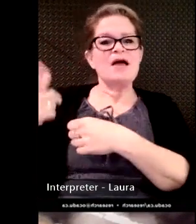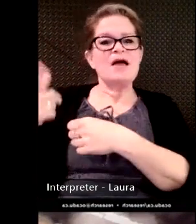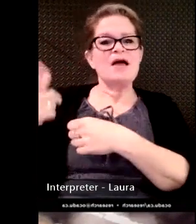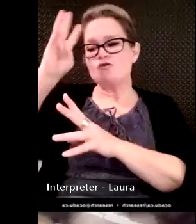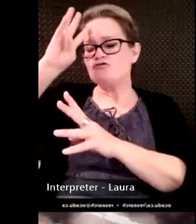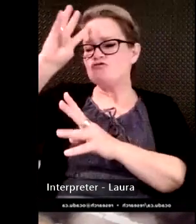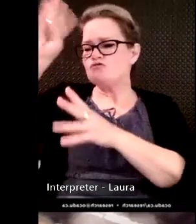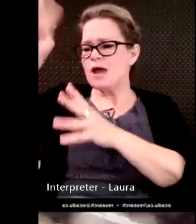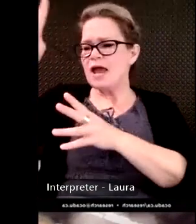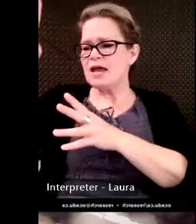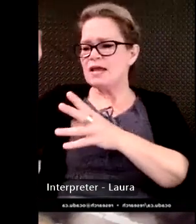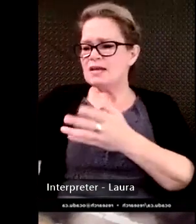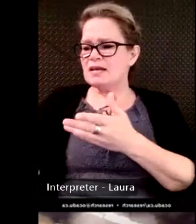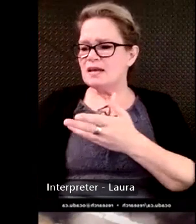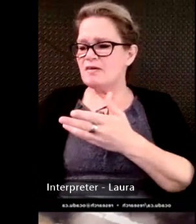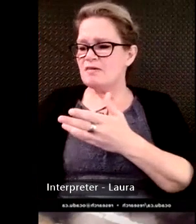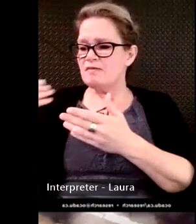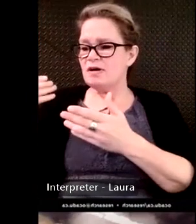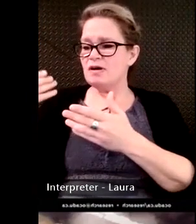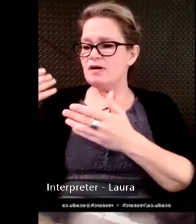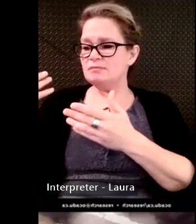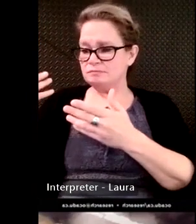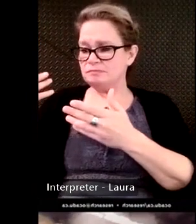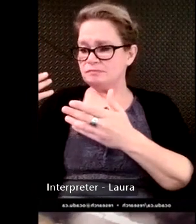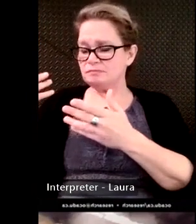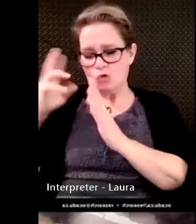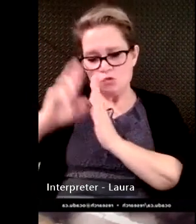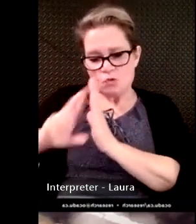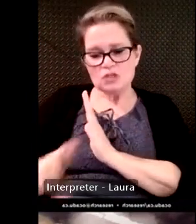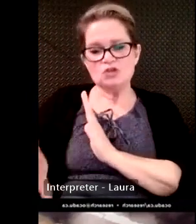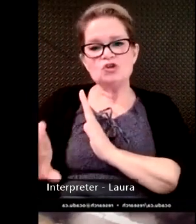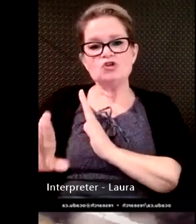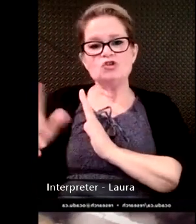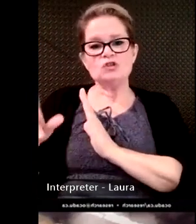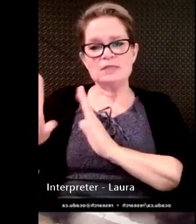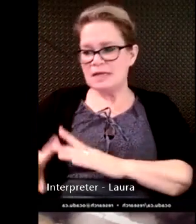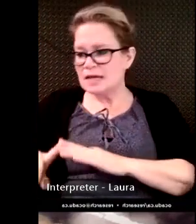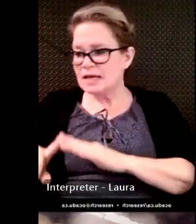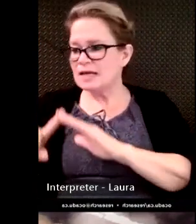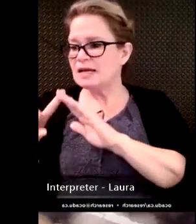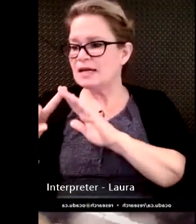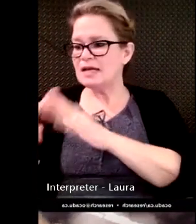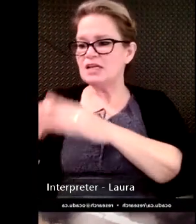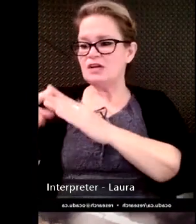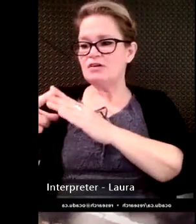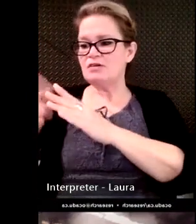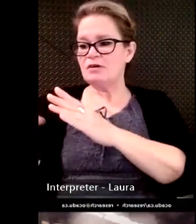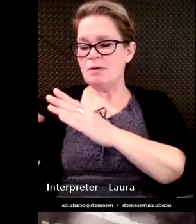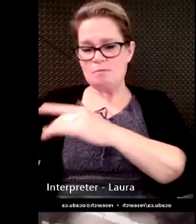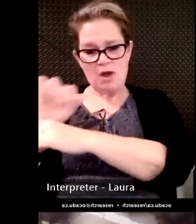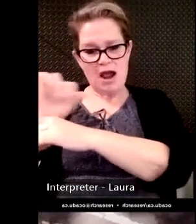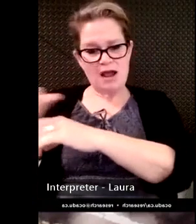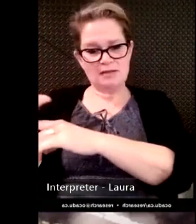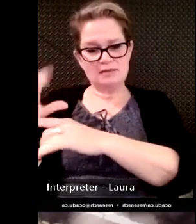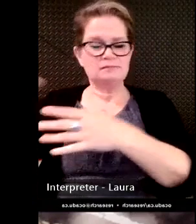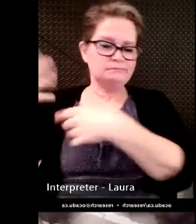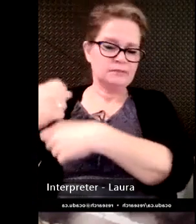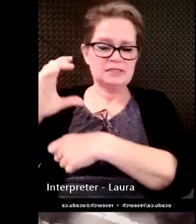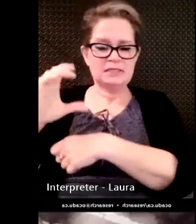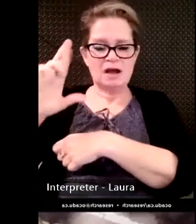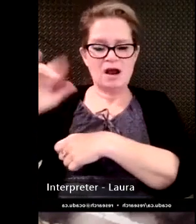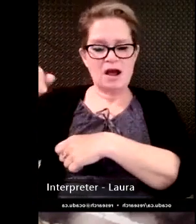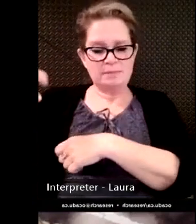to this themselves because I really don't like reading out introductions for people. But I will say this,